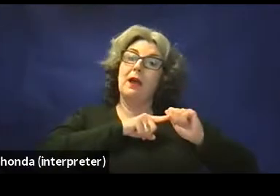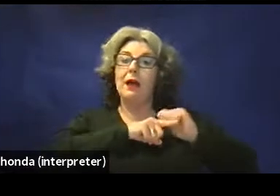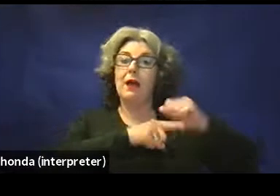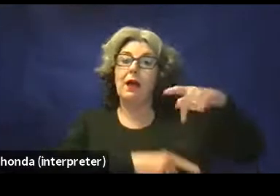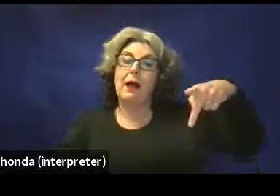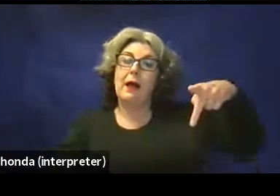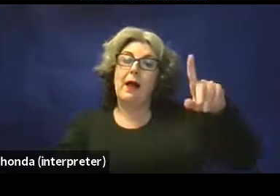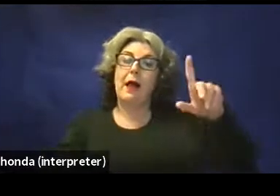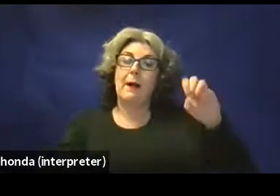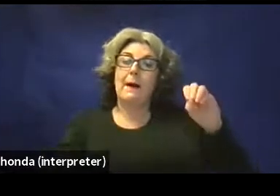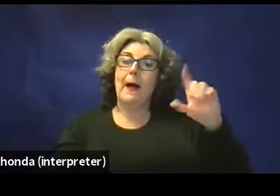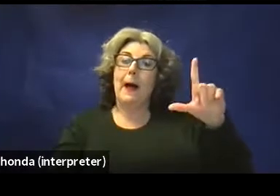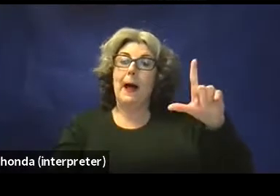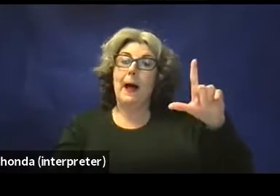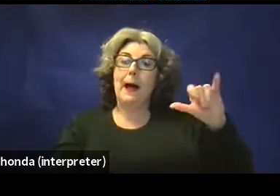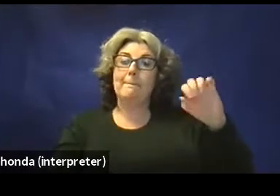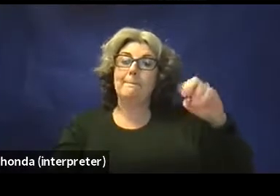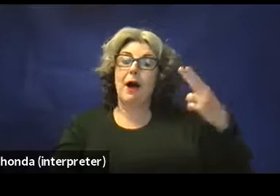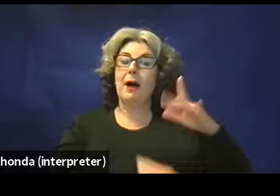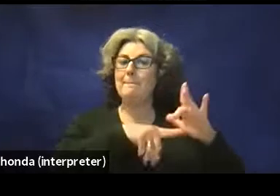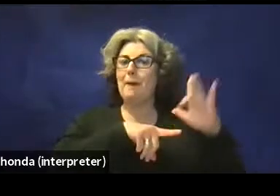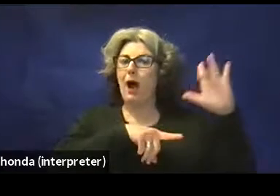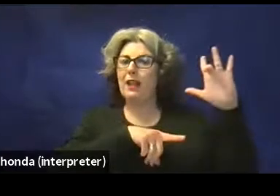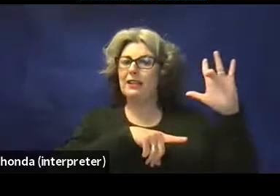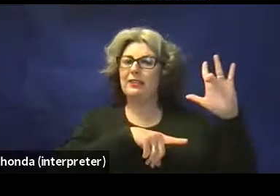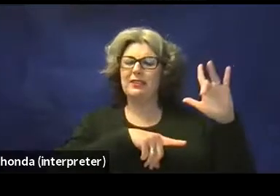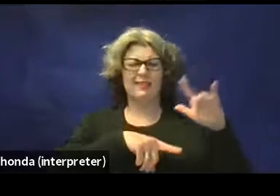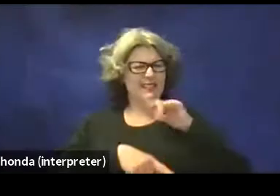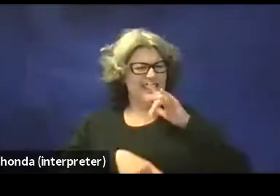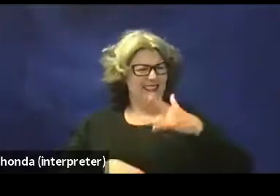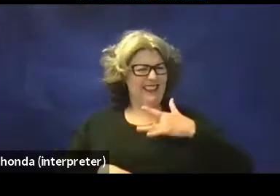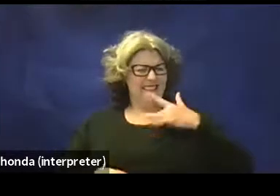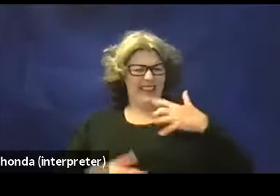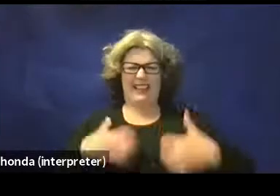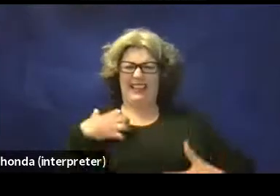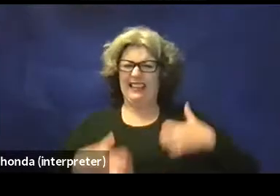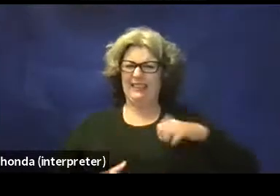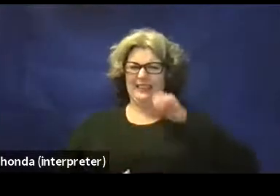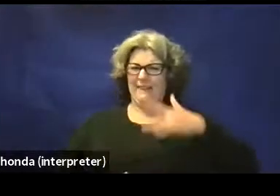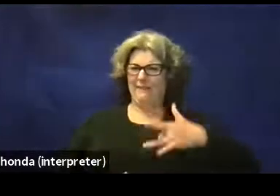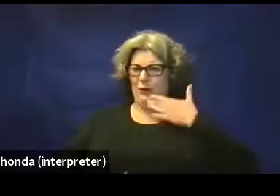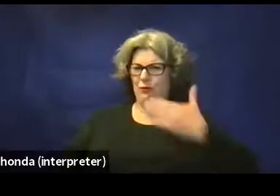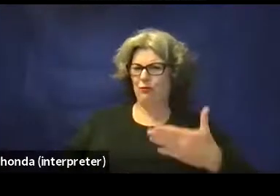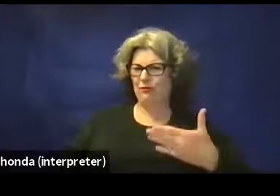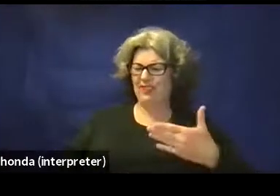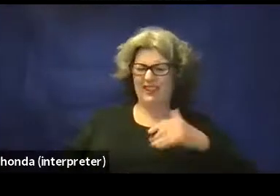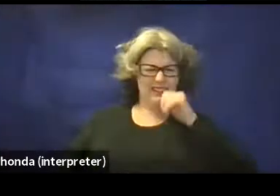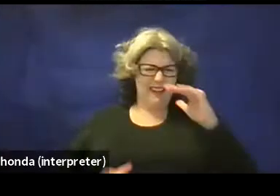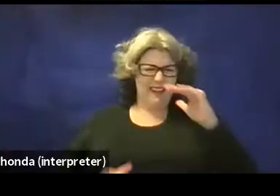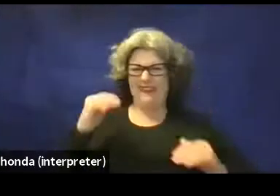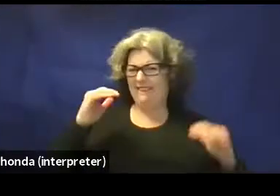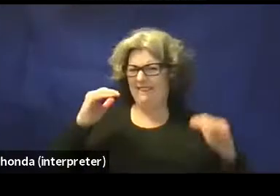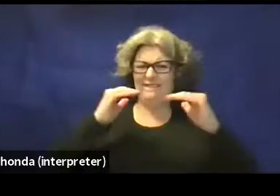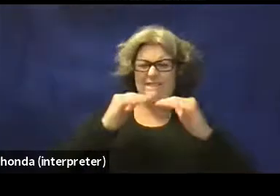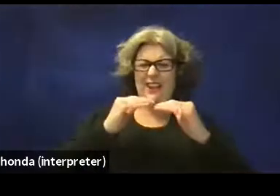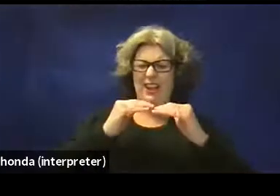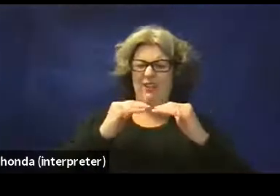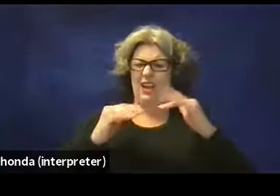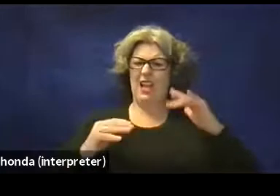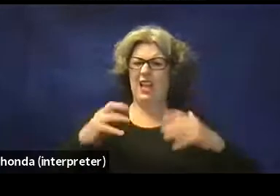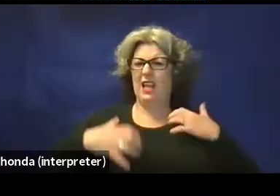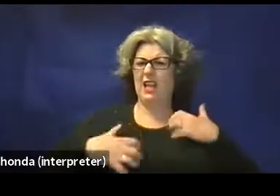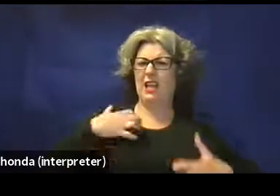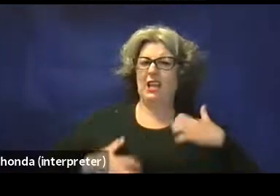could clearly see something that did not feel right, that was not fair, that made me feel